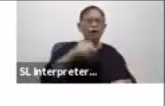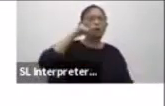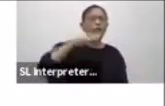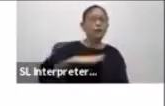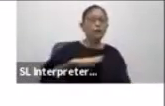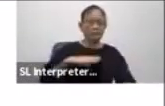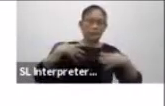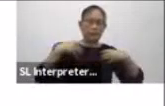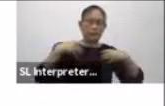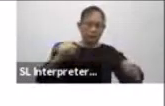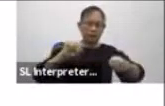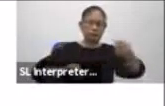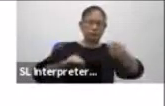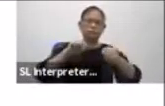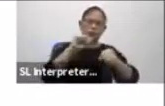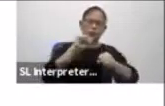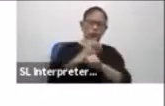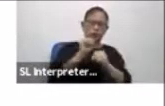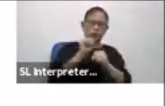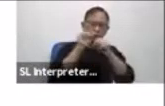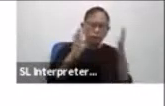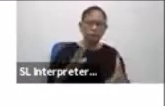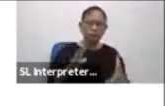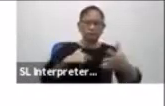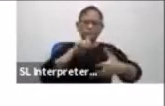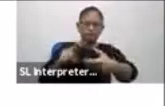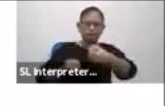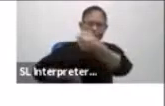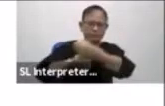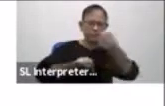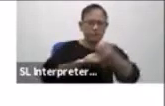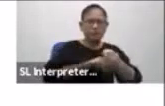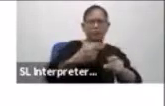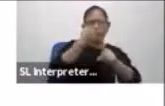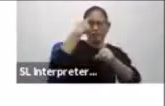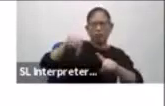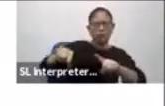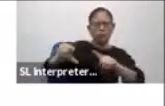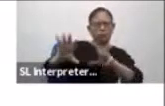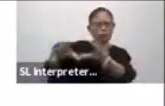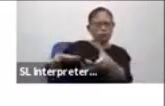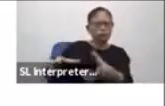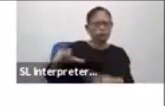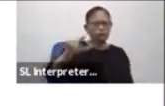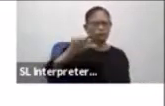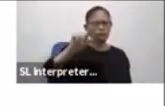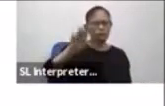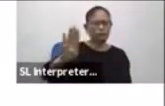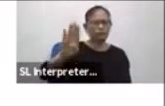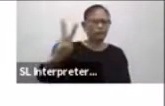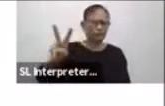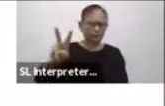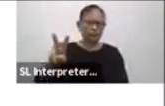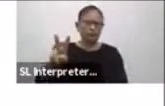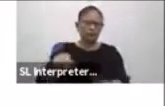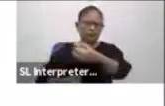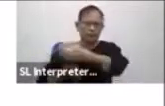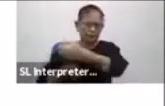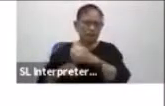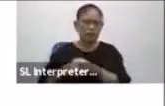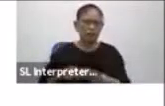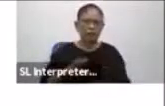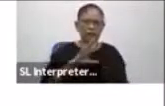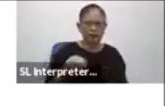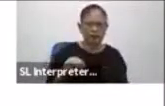being further supported to safely identify cases of GBV, provide first-line support, and facilitate referrals. A case in